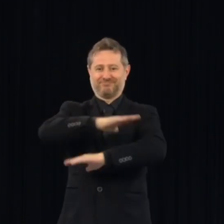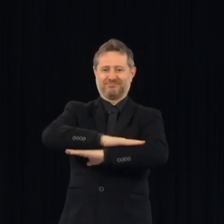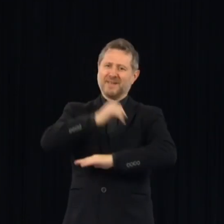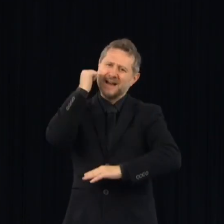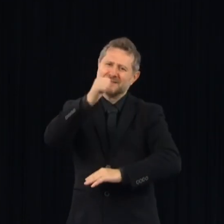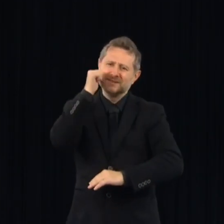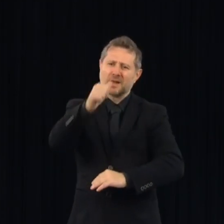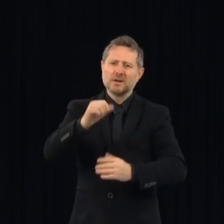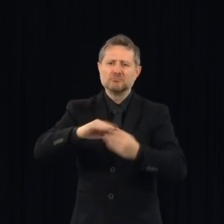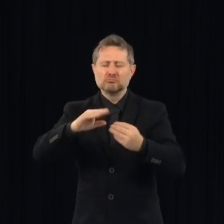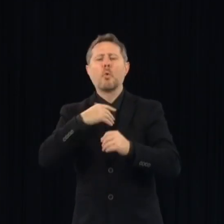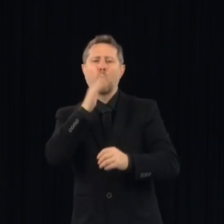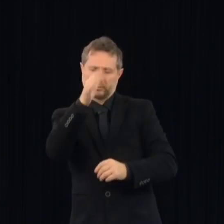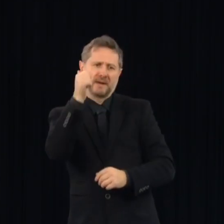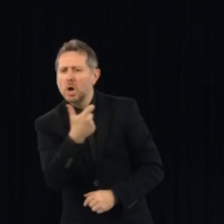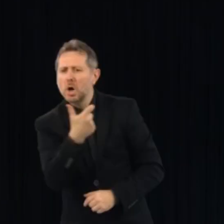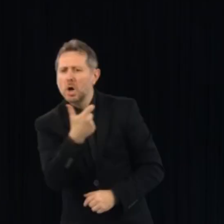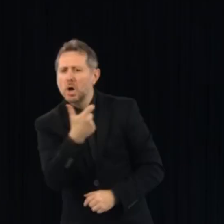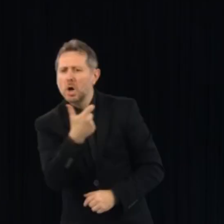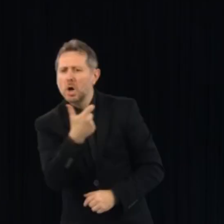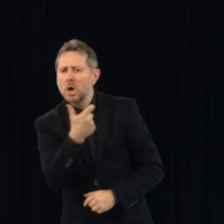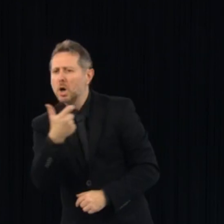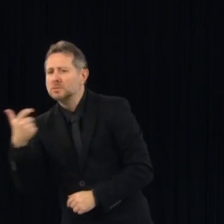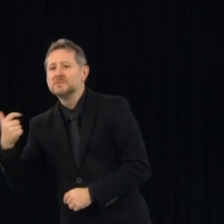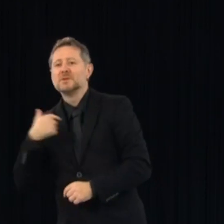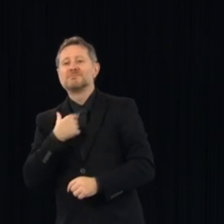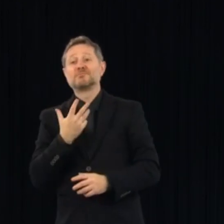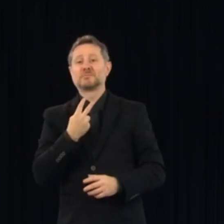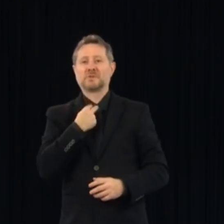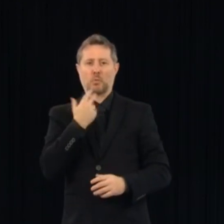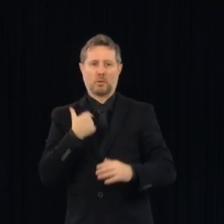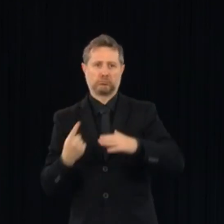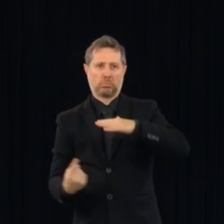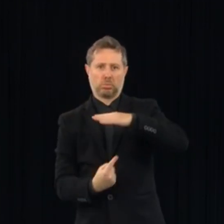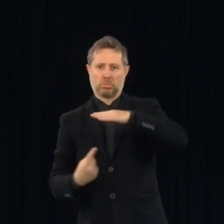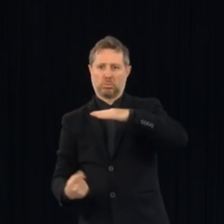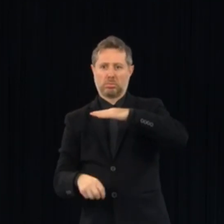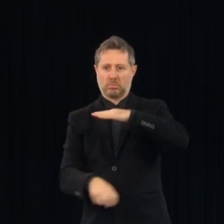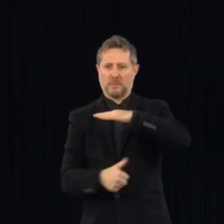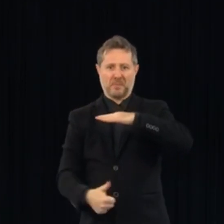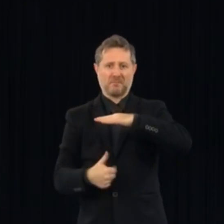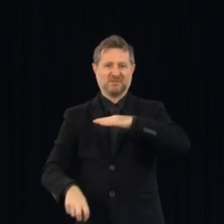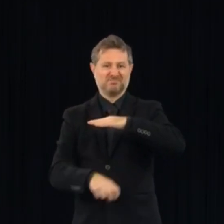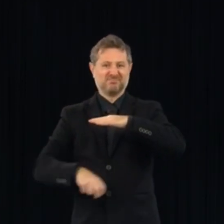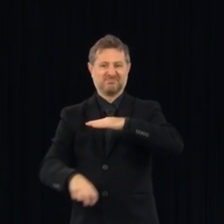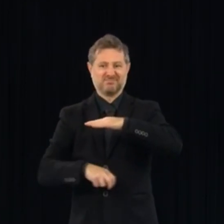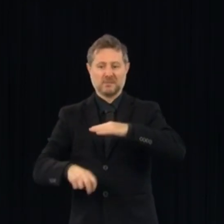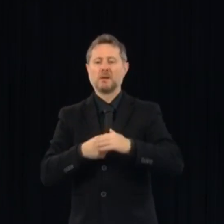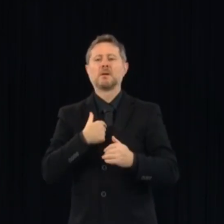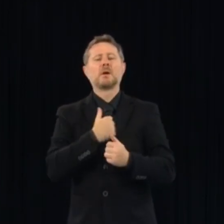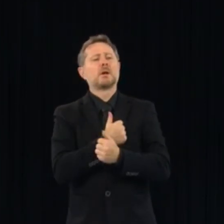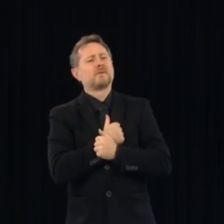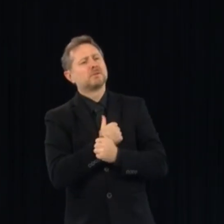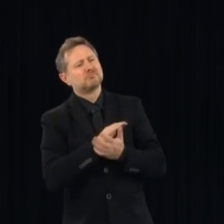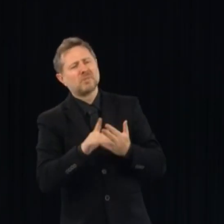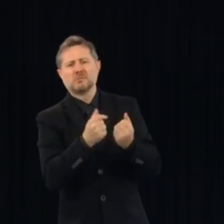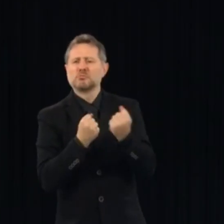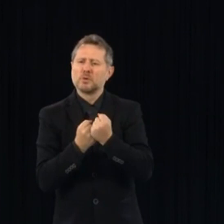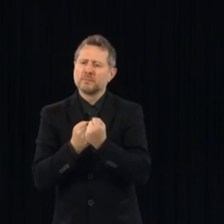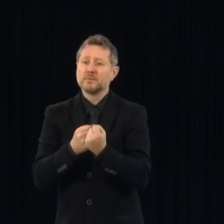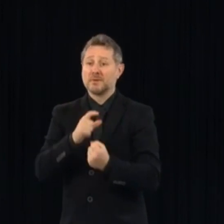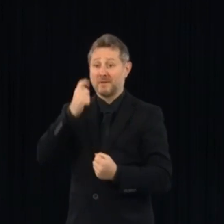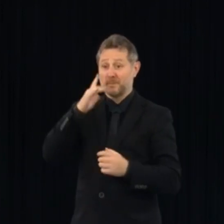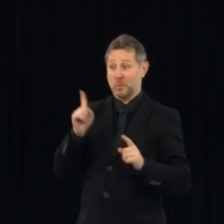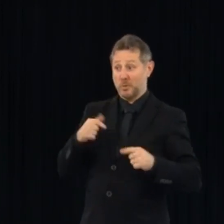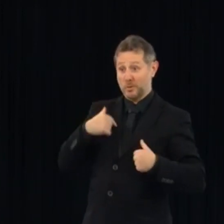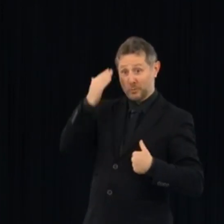day because I'm stuck in the basement. Thank you. Thank you for saying such loving, supportive things. If you need me, you know where I am. Rule 1,